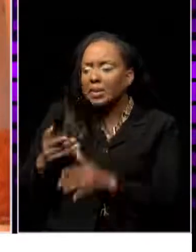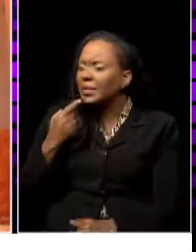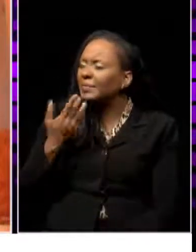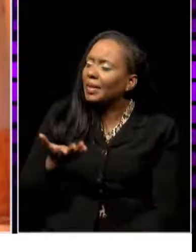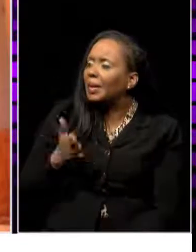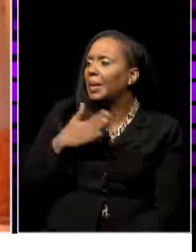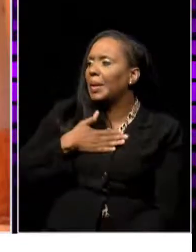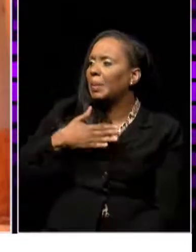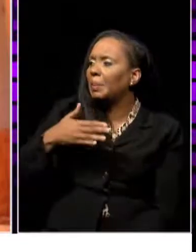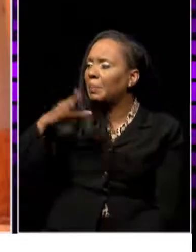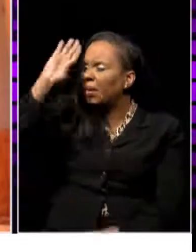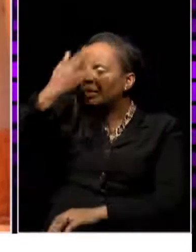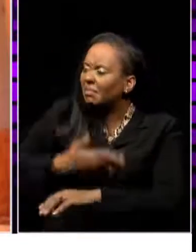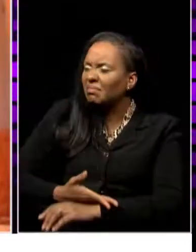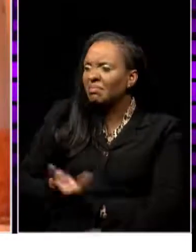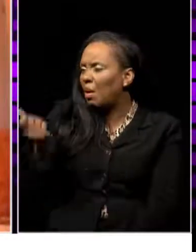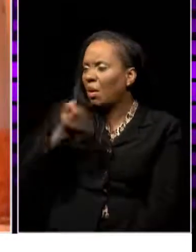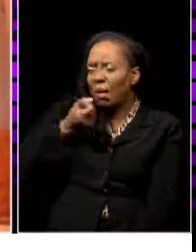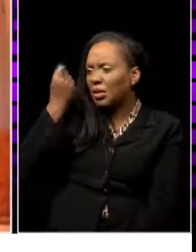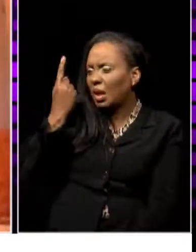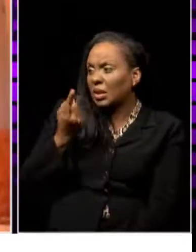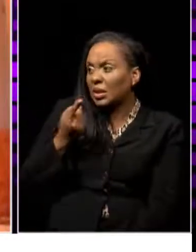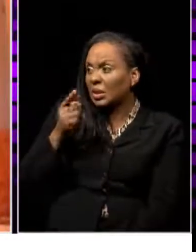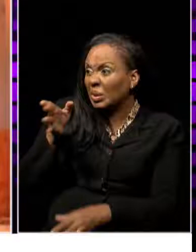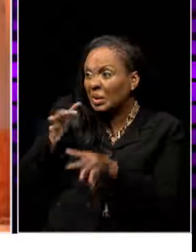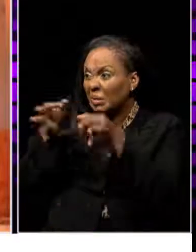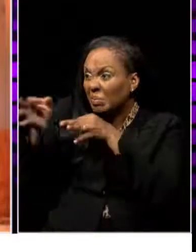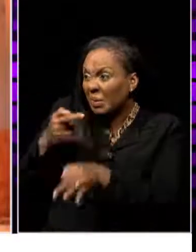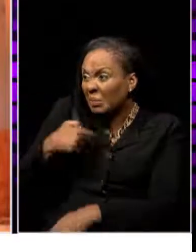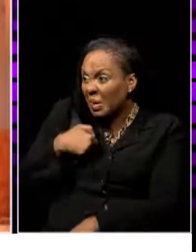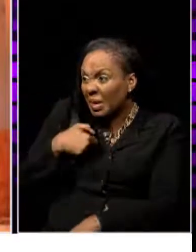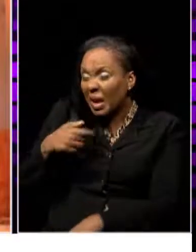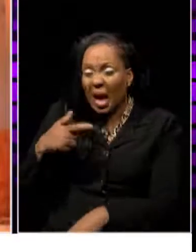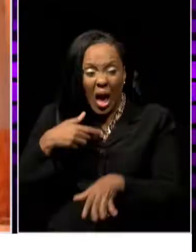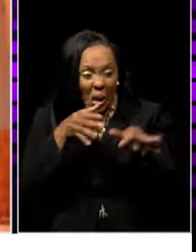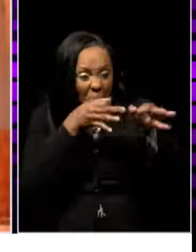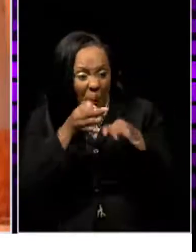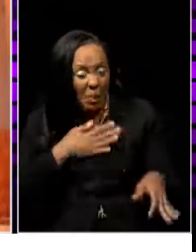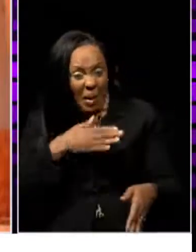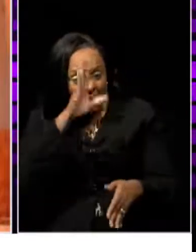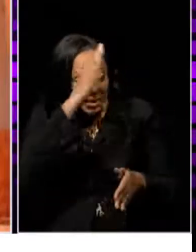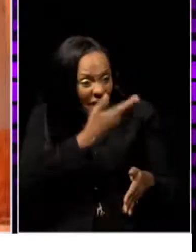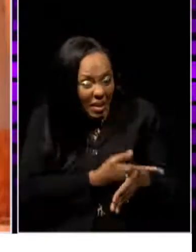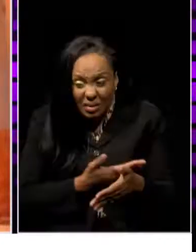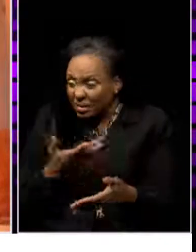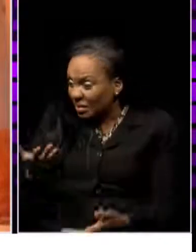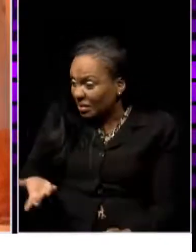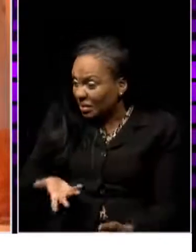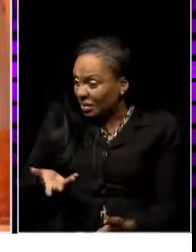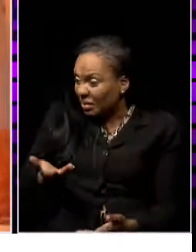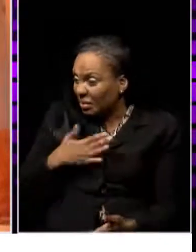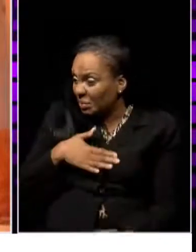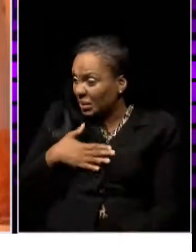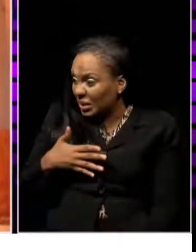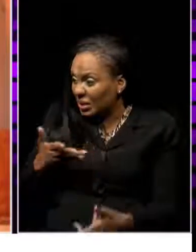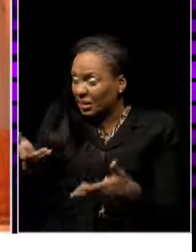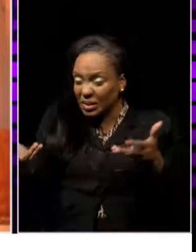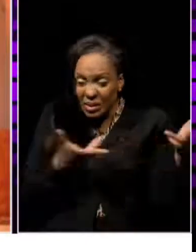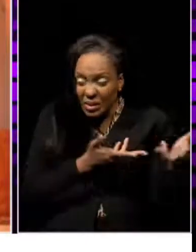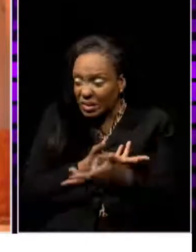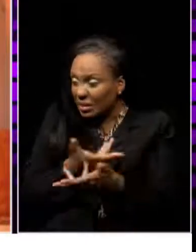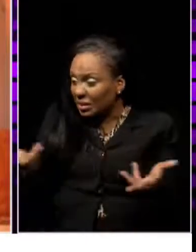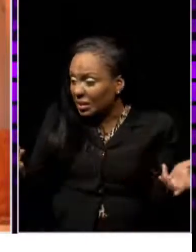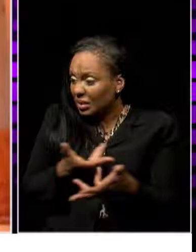my child does not understand such and such and such. Can you explain it to me so that I am better able to help him or her sort that